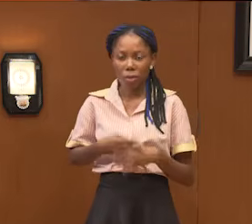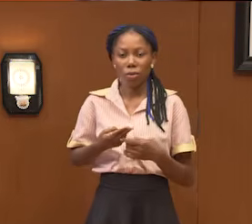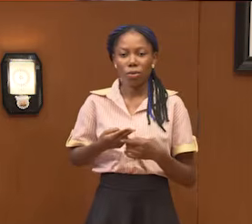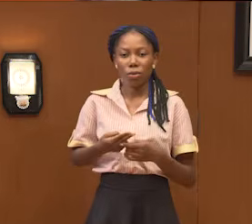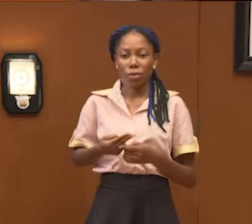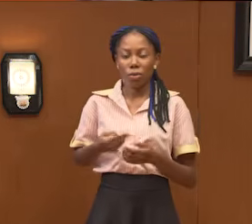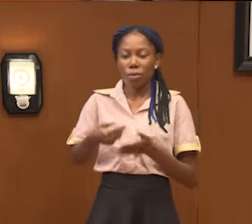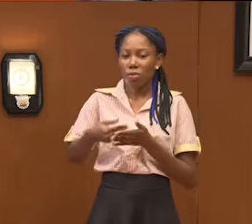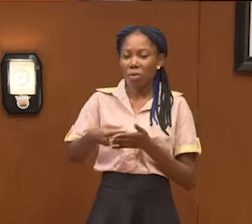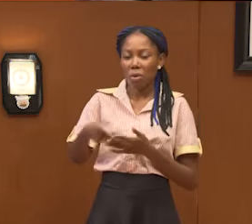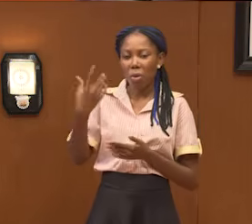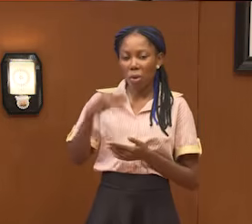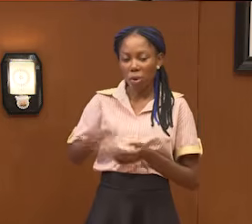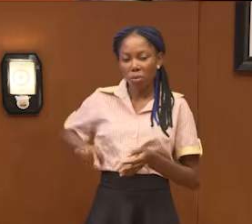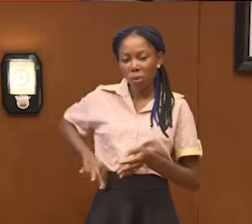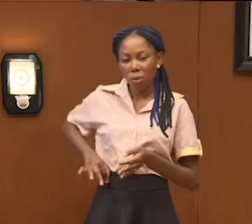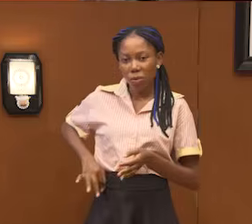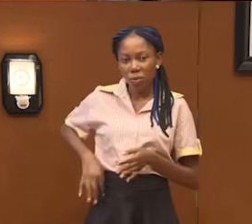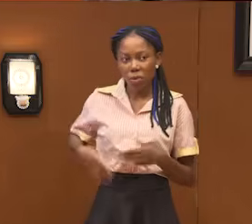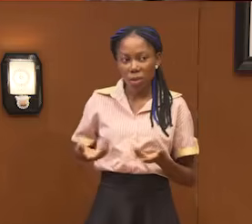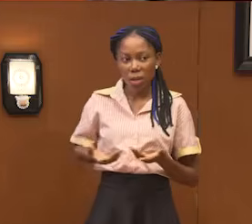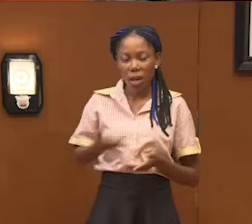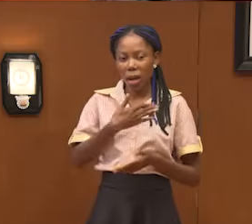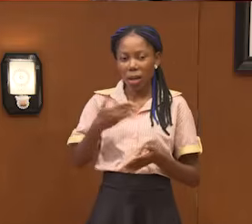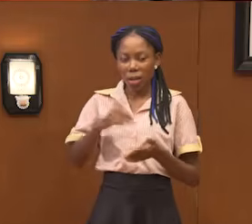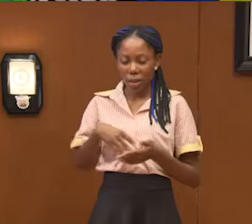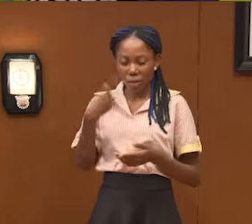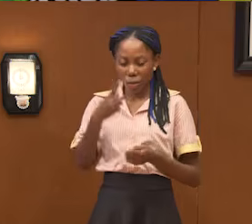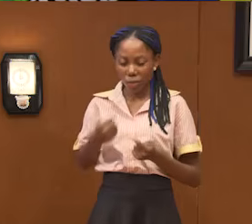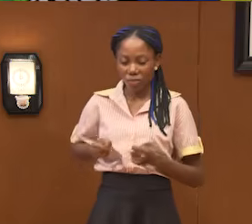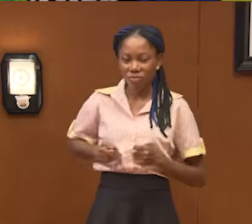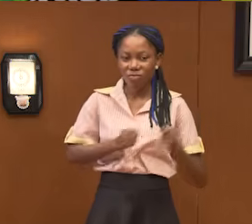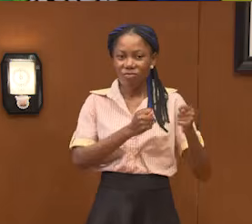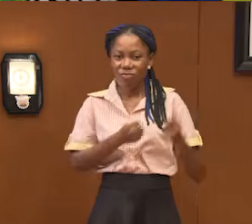day. And the transport, you don't